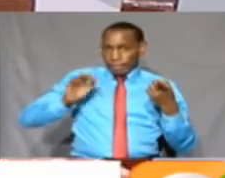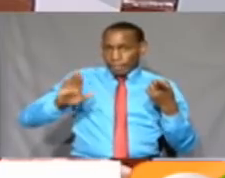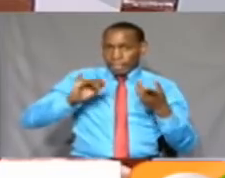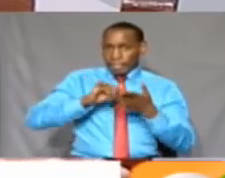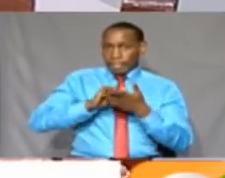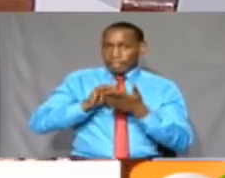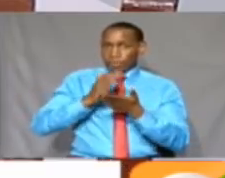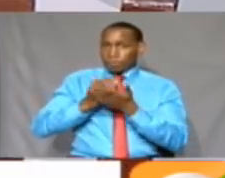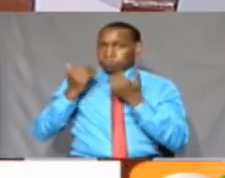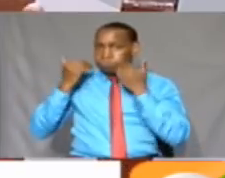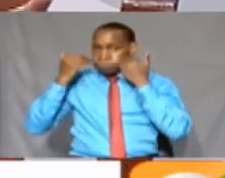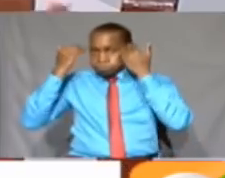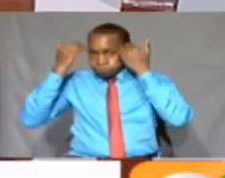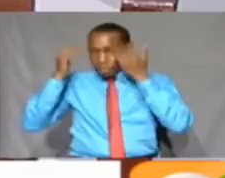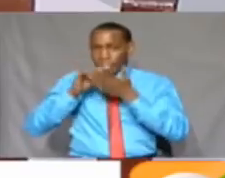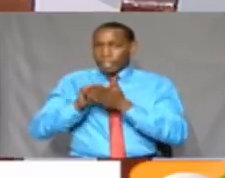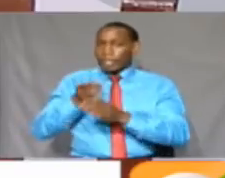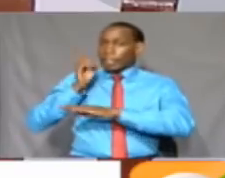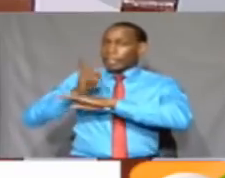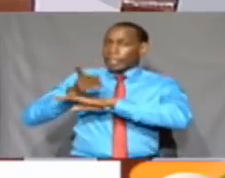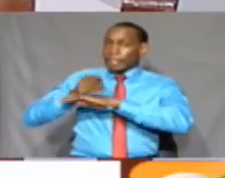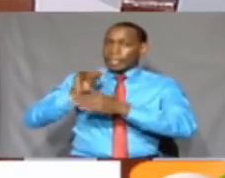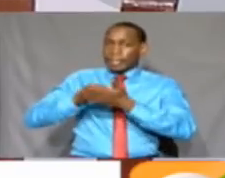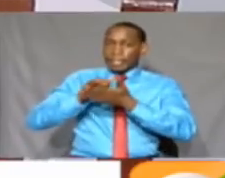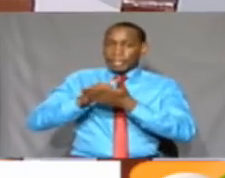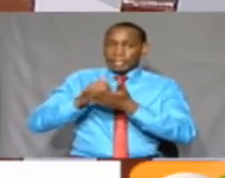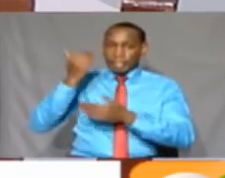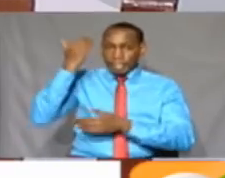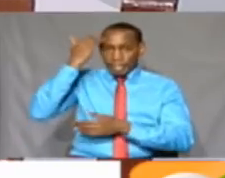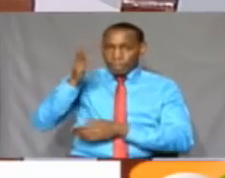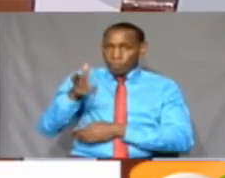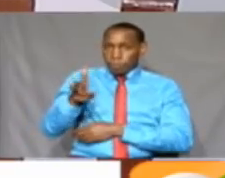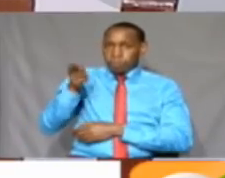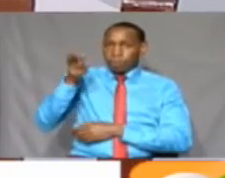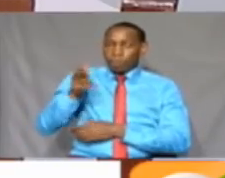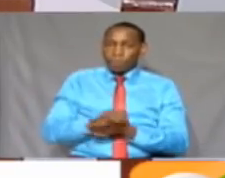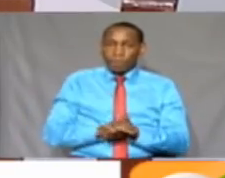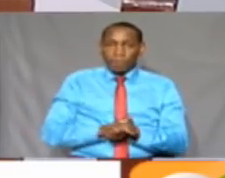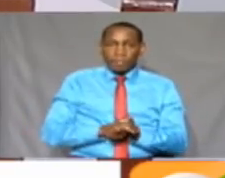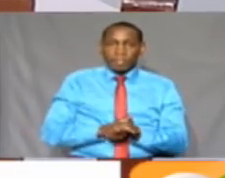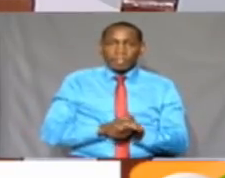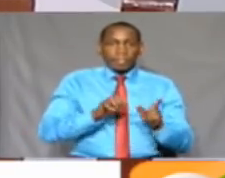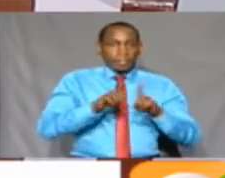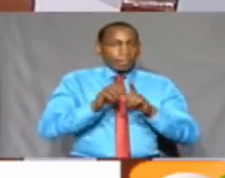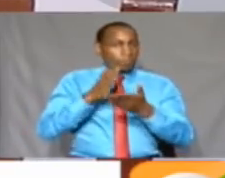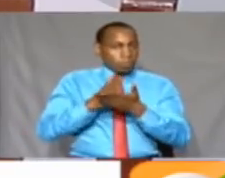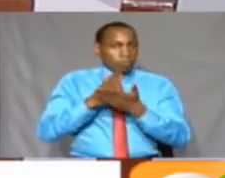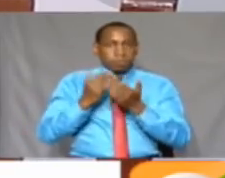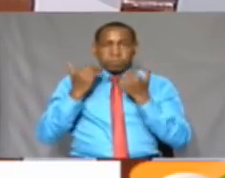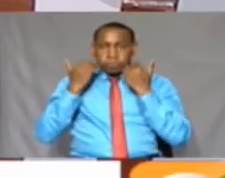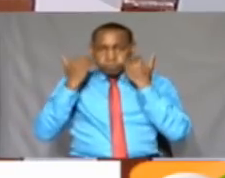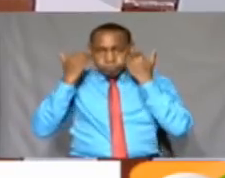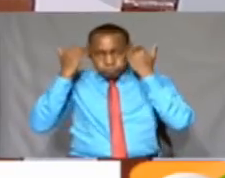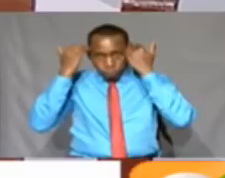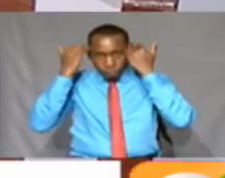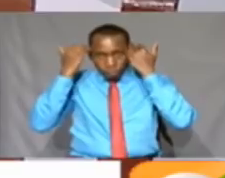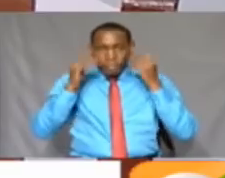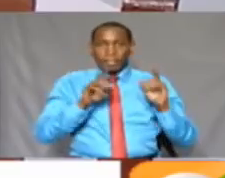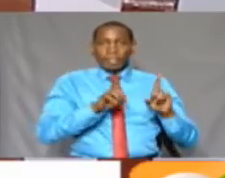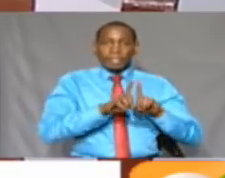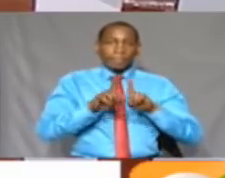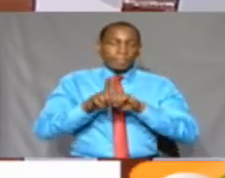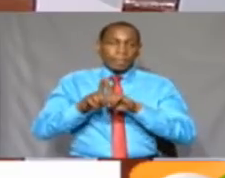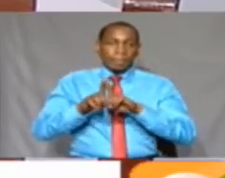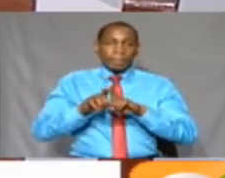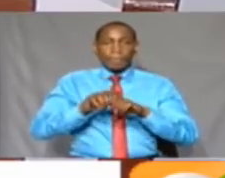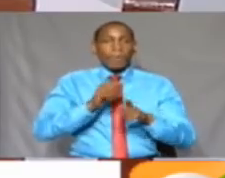been traumatized, who was being threatened that her head will be blown off and all that. Yeah. Because that's also very traumatizing. Mm. Yeah. And also